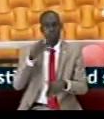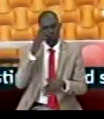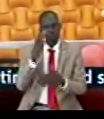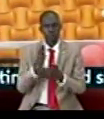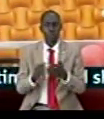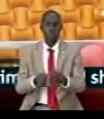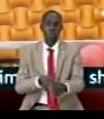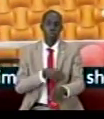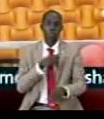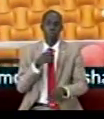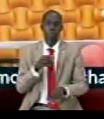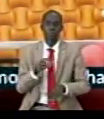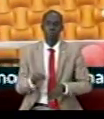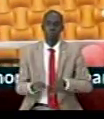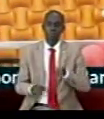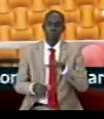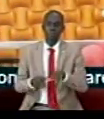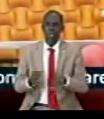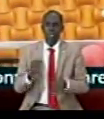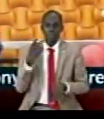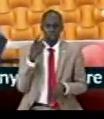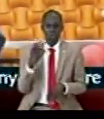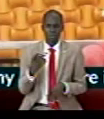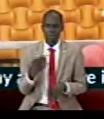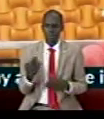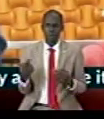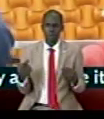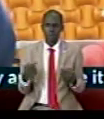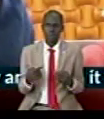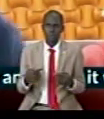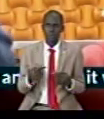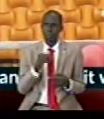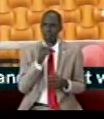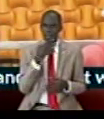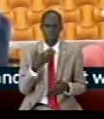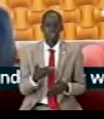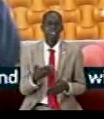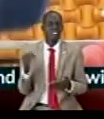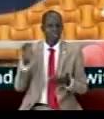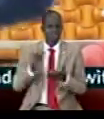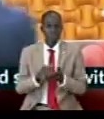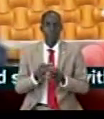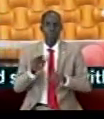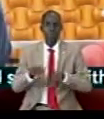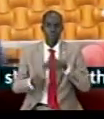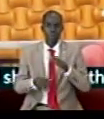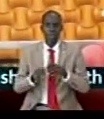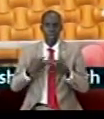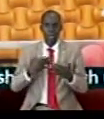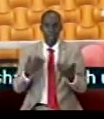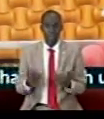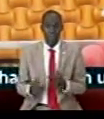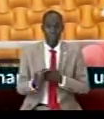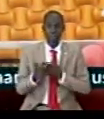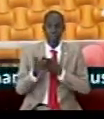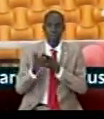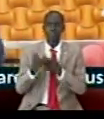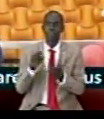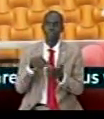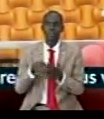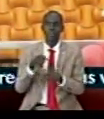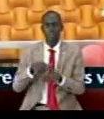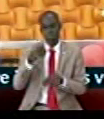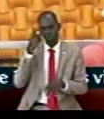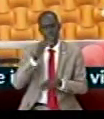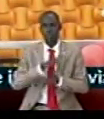felt the sharp pains. The pain was not there. The next day, I said, okay, let me just walk out. Let me run. Let me run a distance. All these things, I don't do